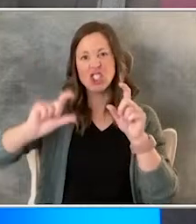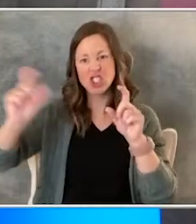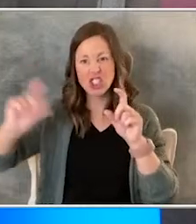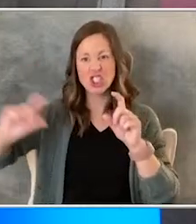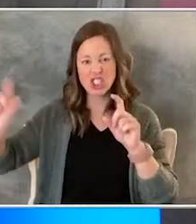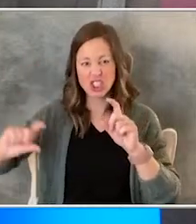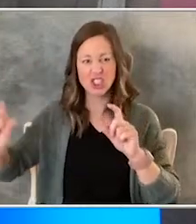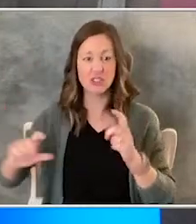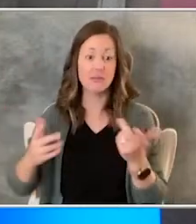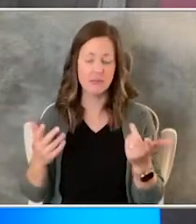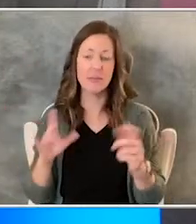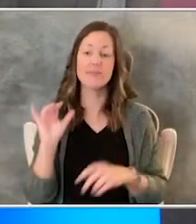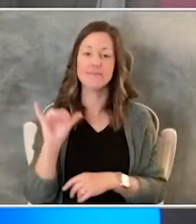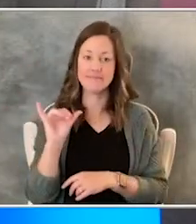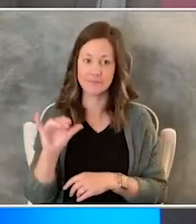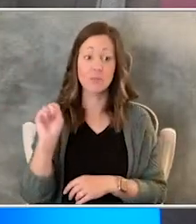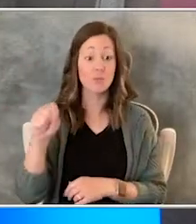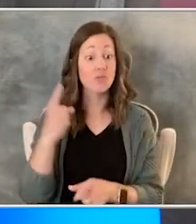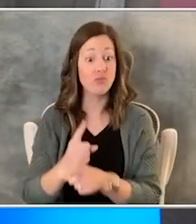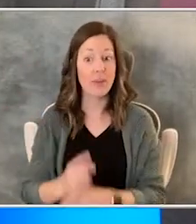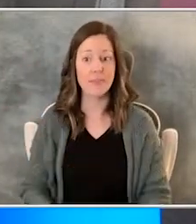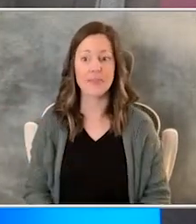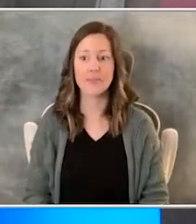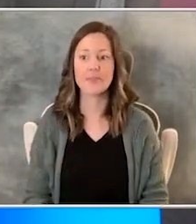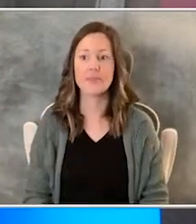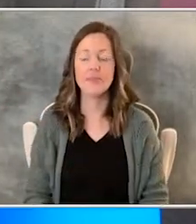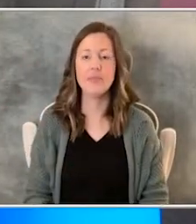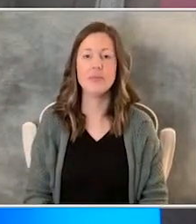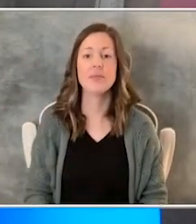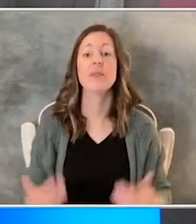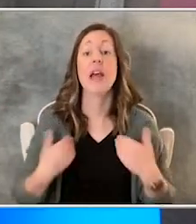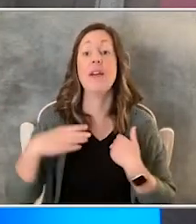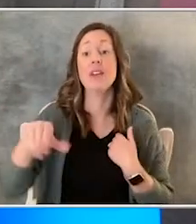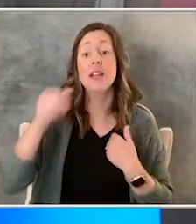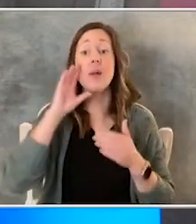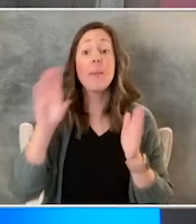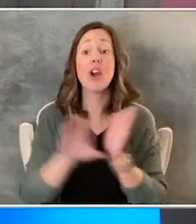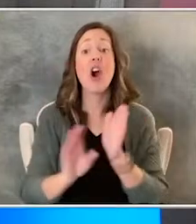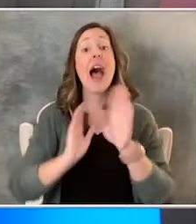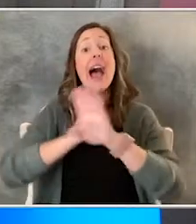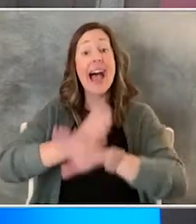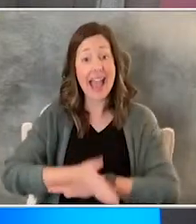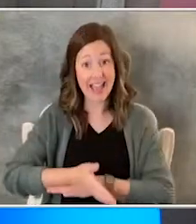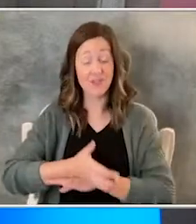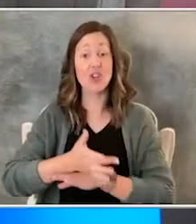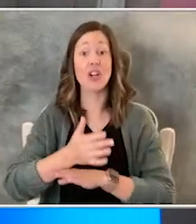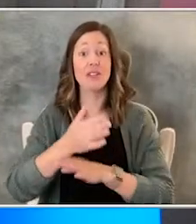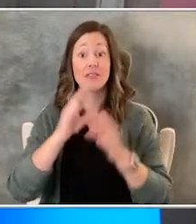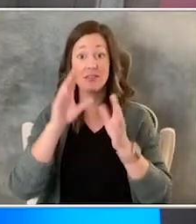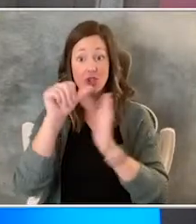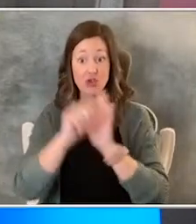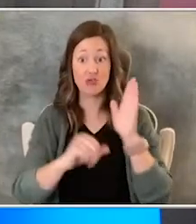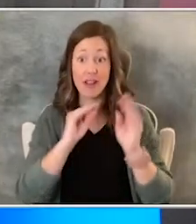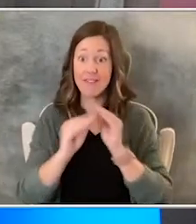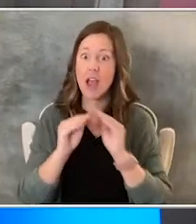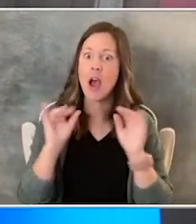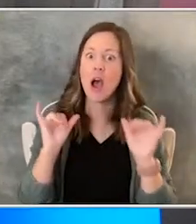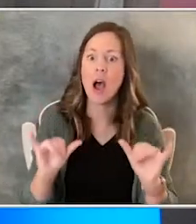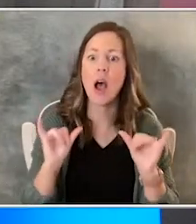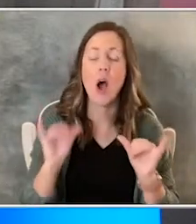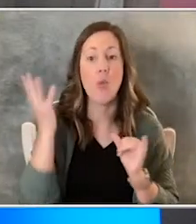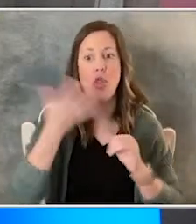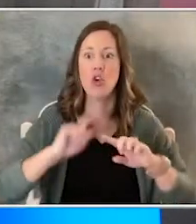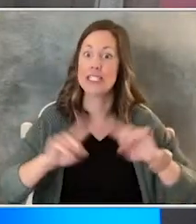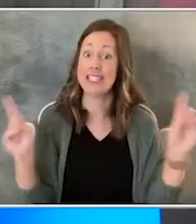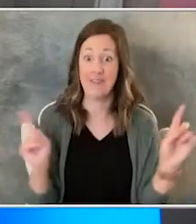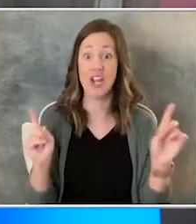big predictor of how much trouble you're going to have. If it's really injured your heart muscle, then you're more likely to have trouble. You know, if you have a weakened heart muscle